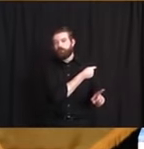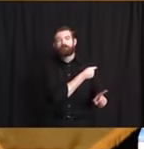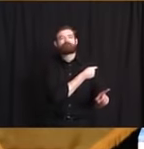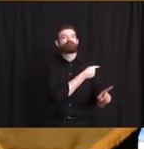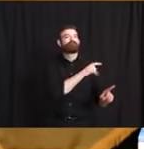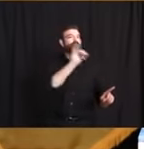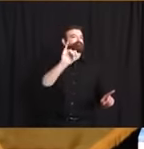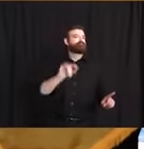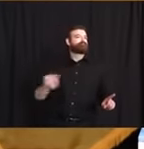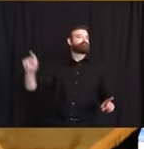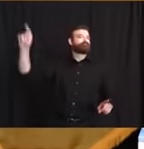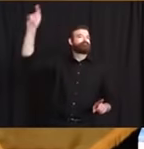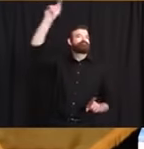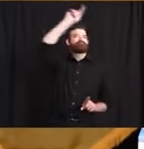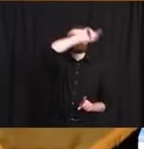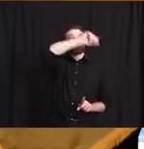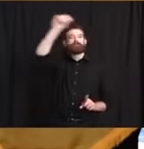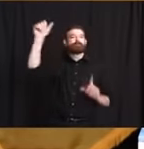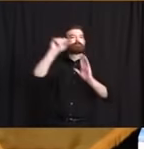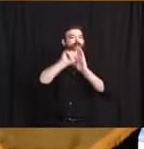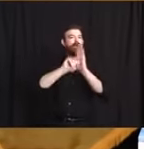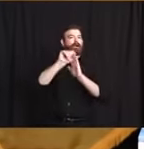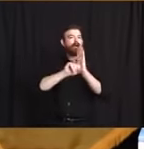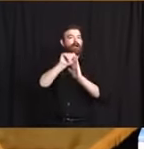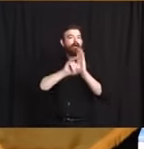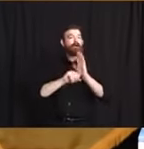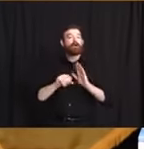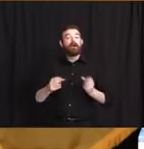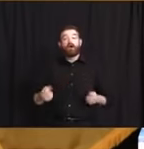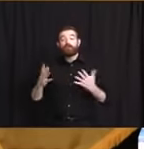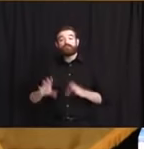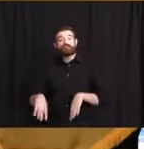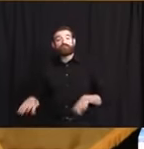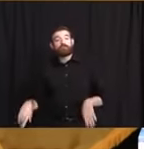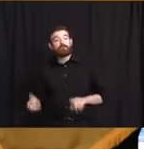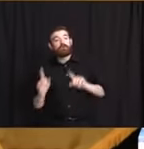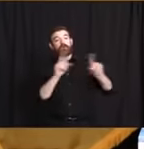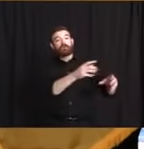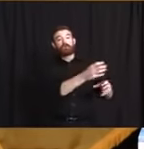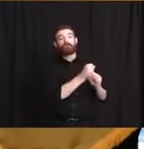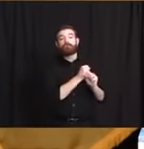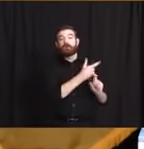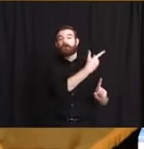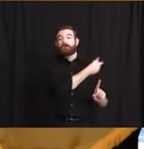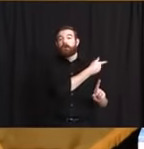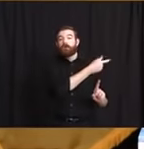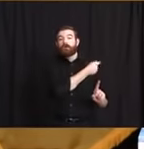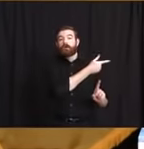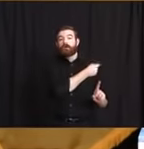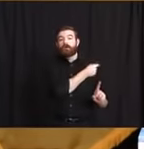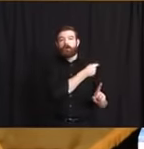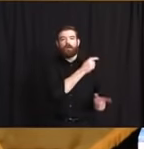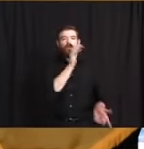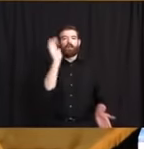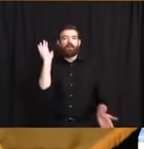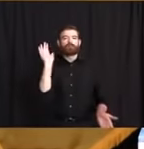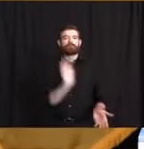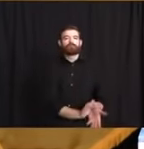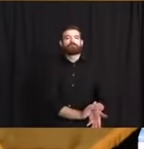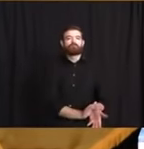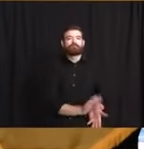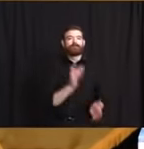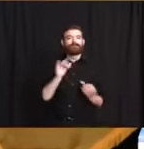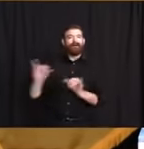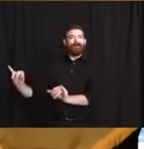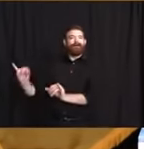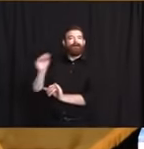vaccine doses ordered and administered between March and April 20th of this year as compared to the same period last